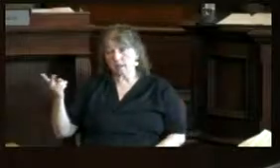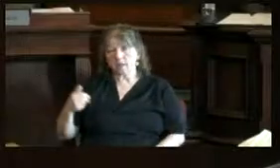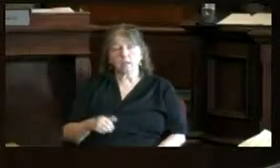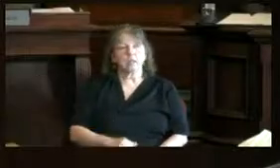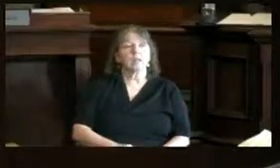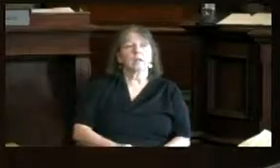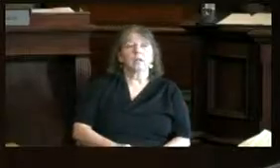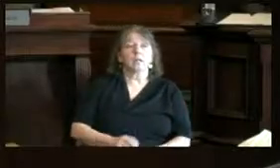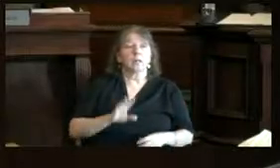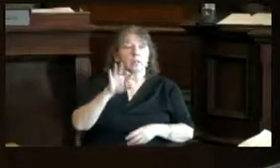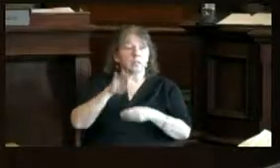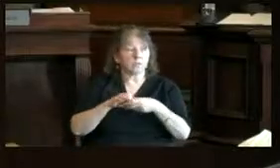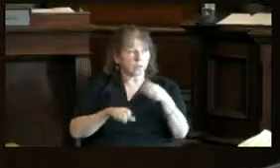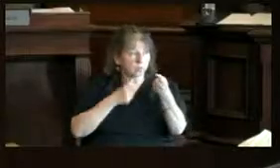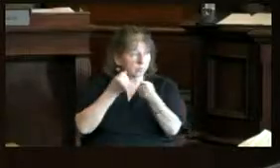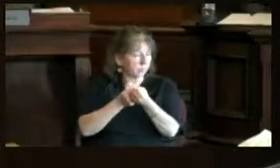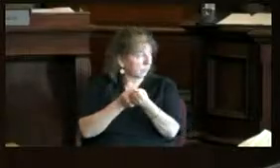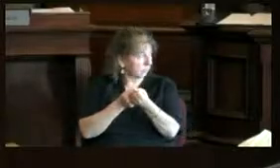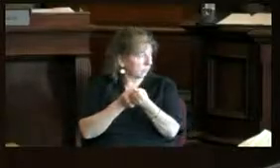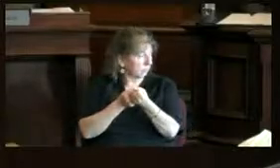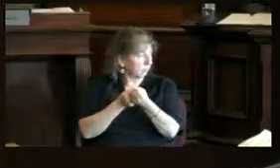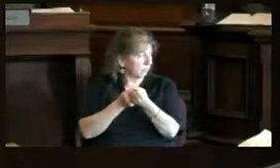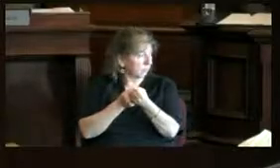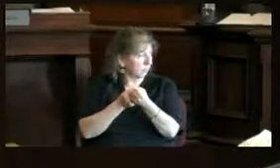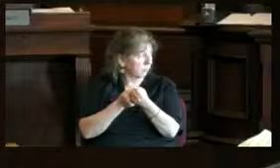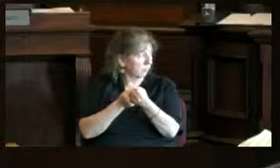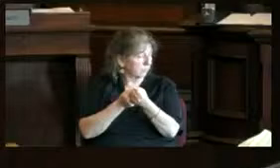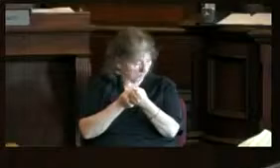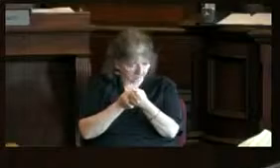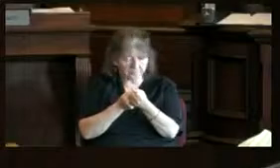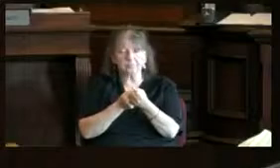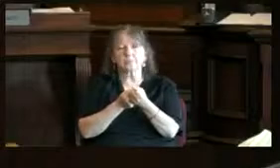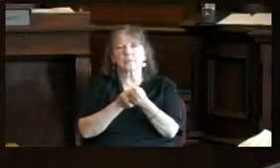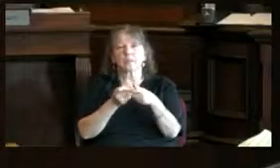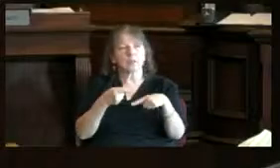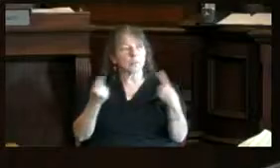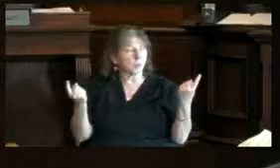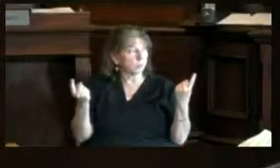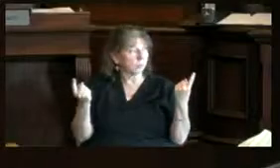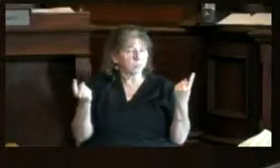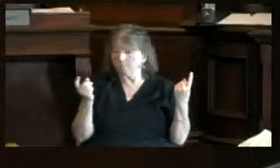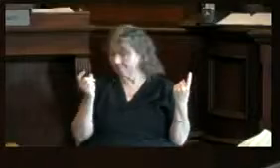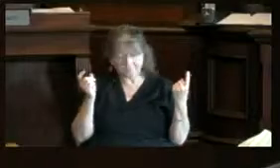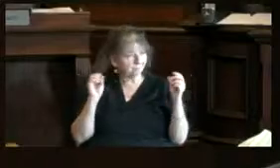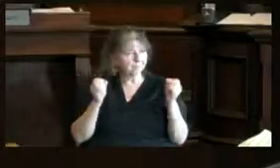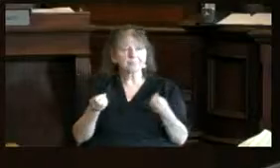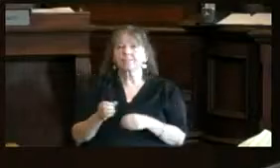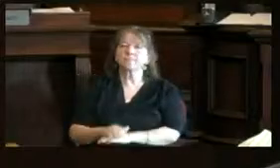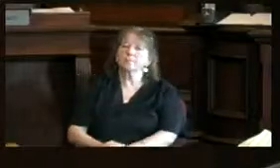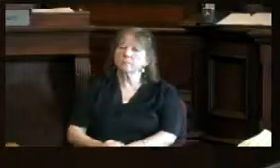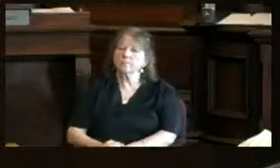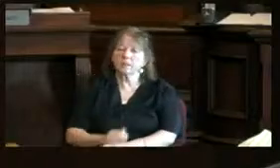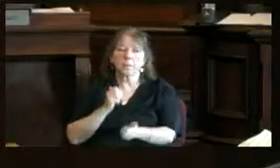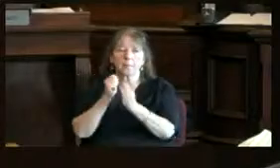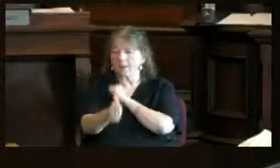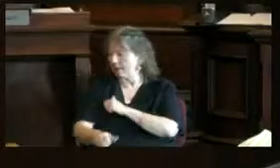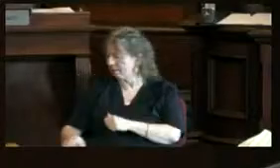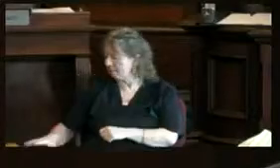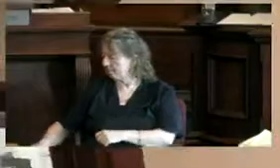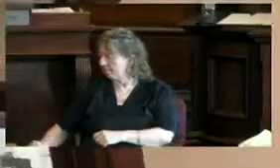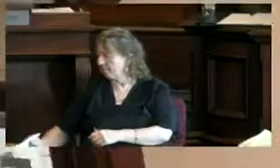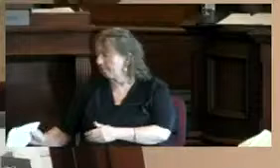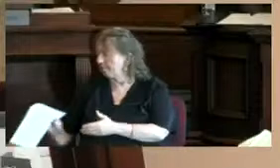seconded, and now we vote. All in favor of introductory number 129, please say aye. Aye. All opposed, please say nay. Introductory passes. With there